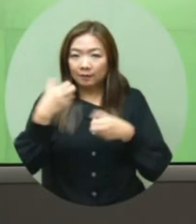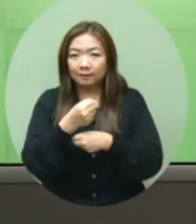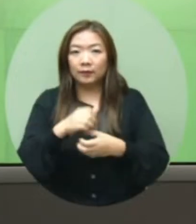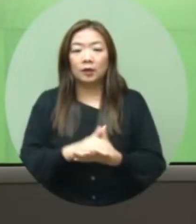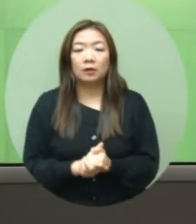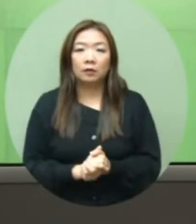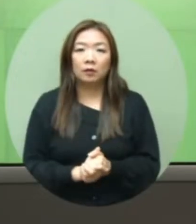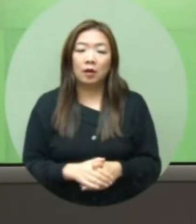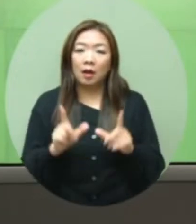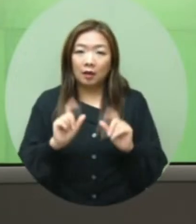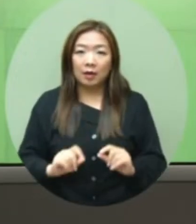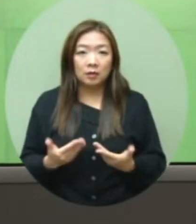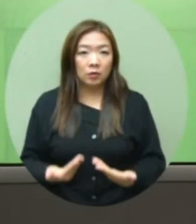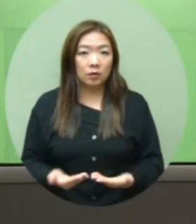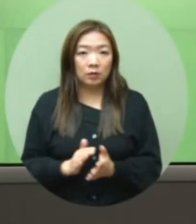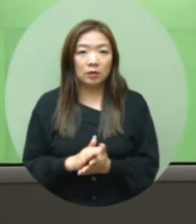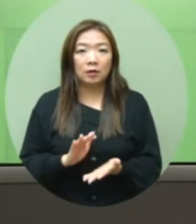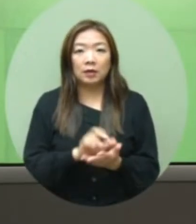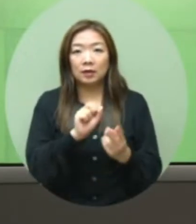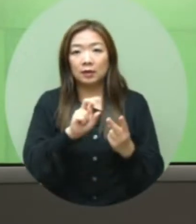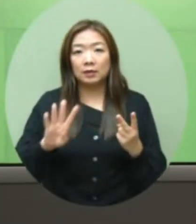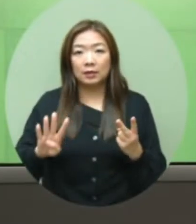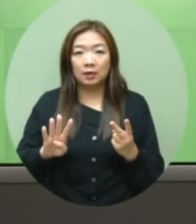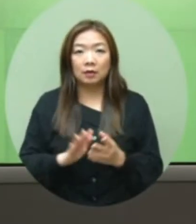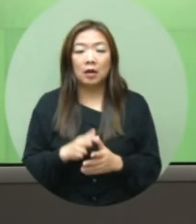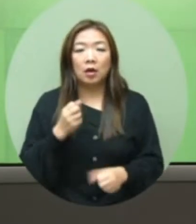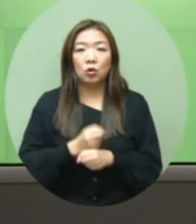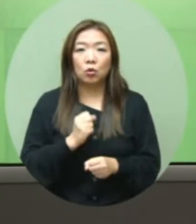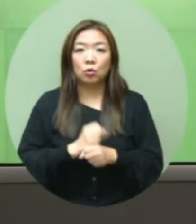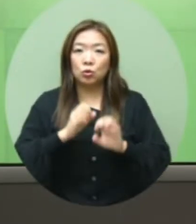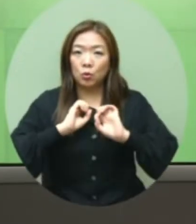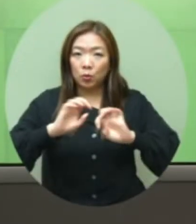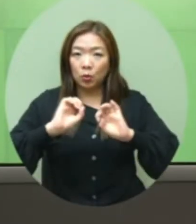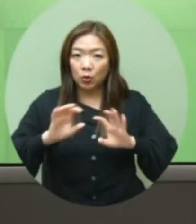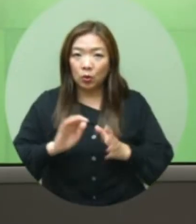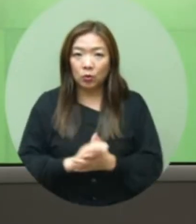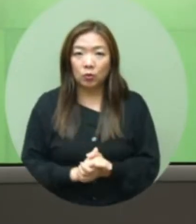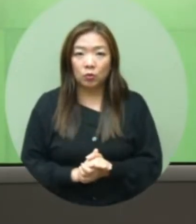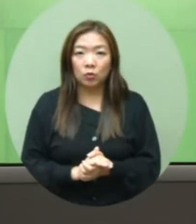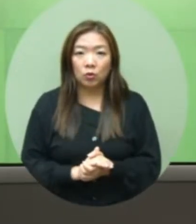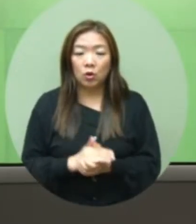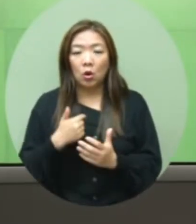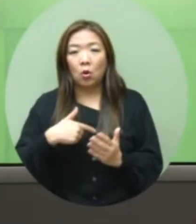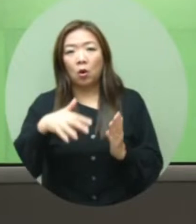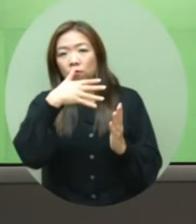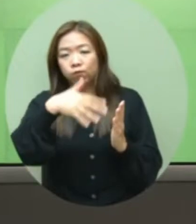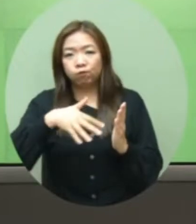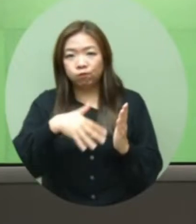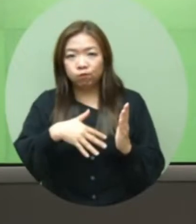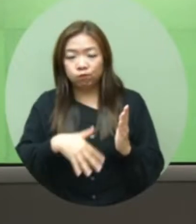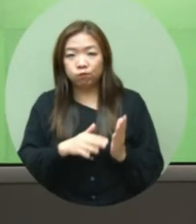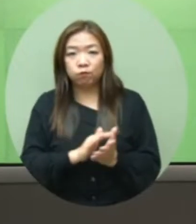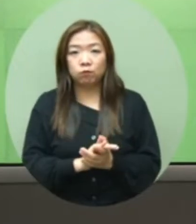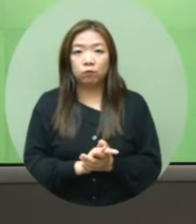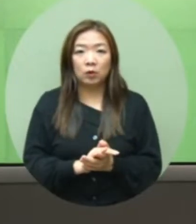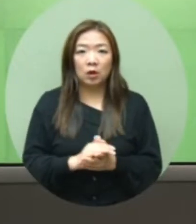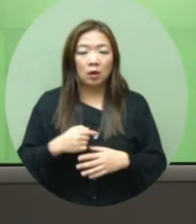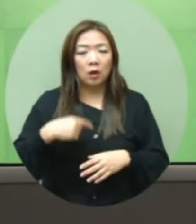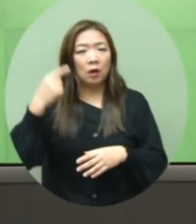government complex to give me a chance to go over the salient points of the Policy